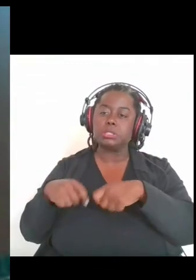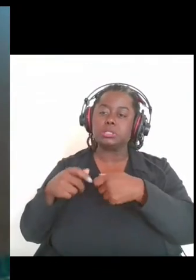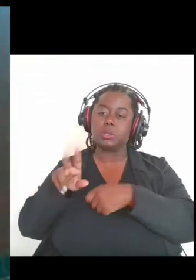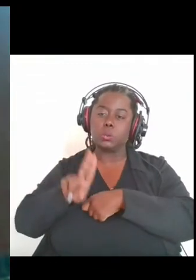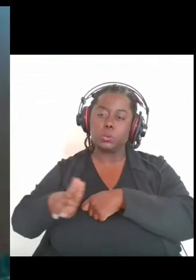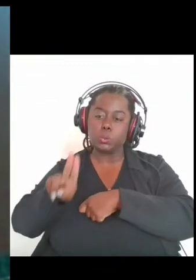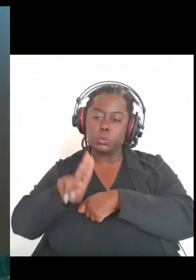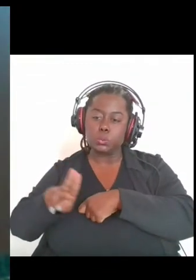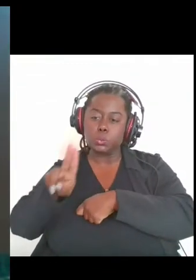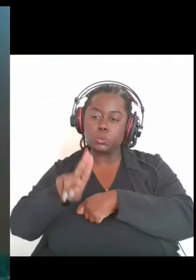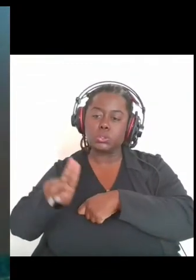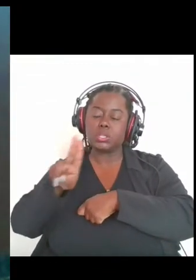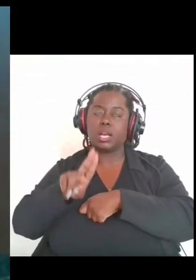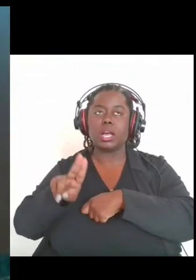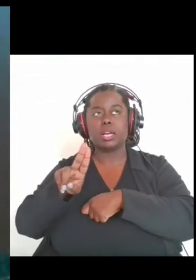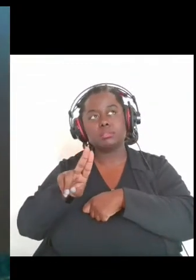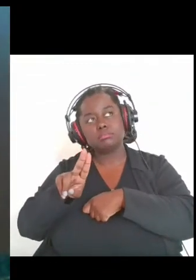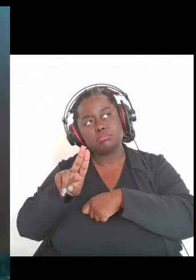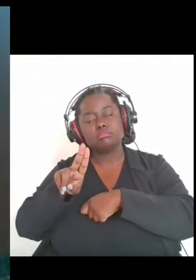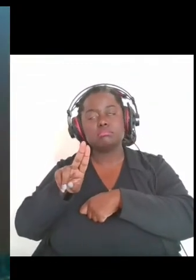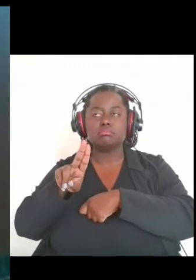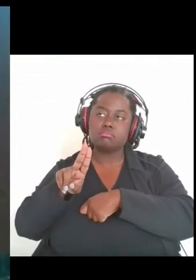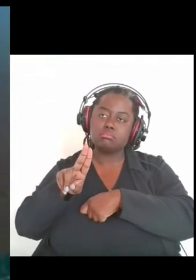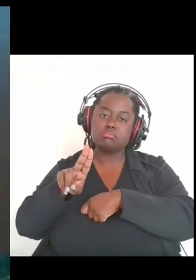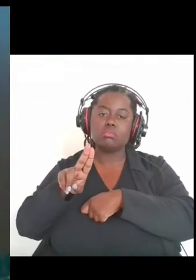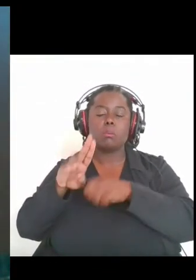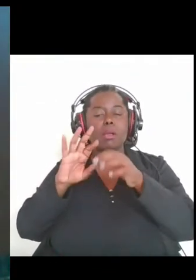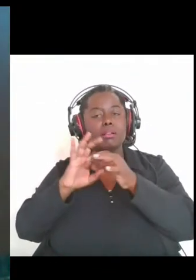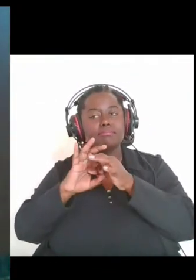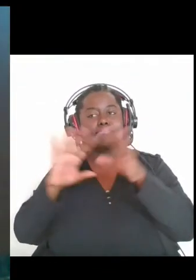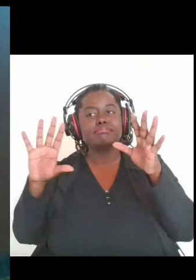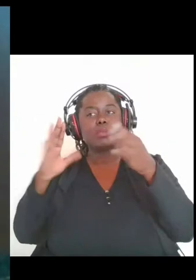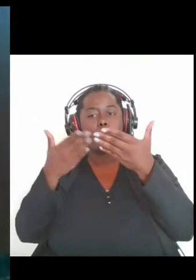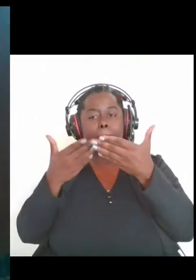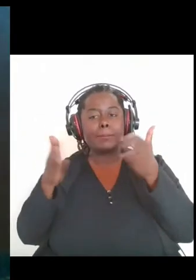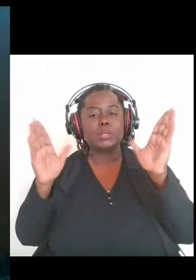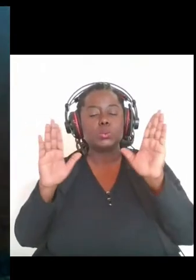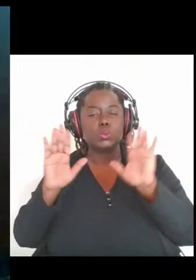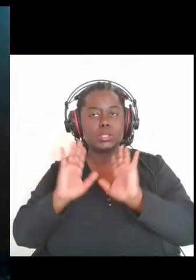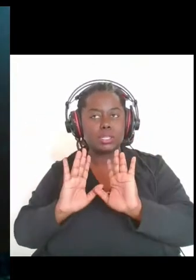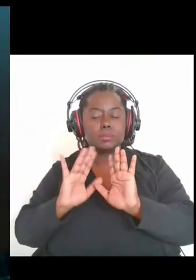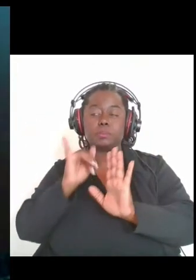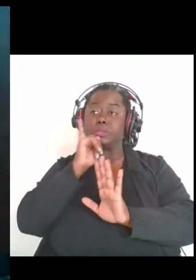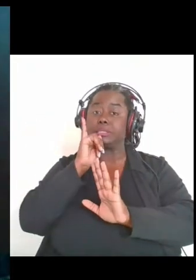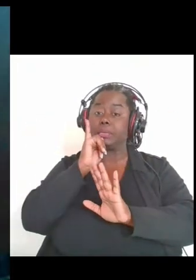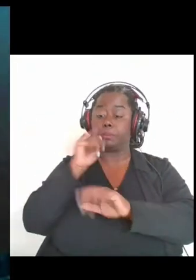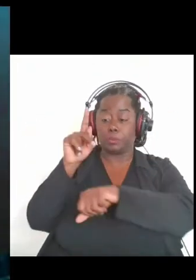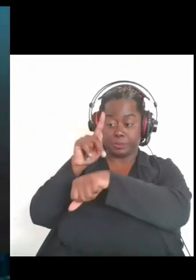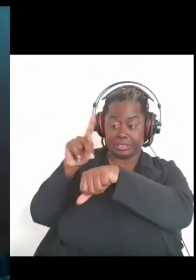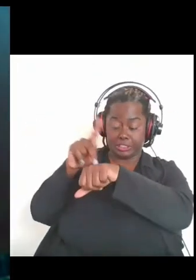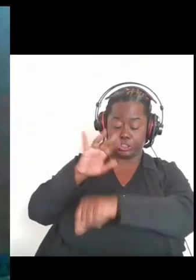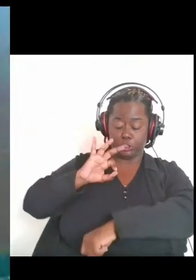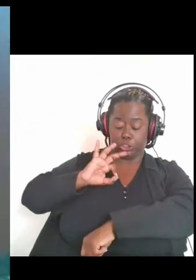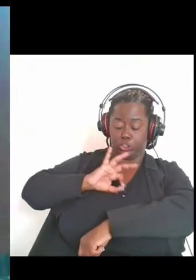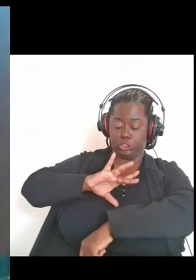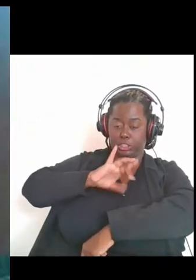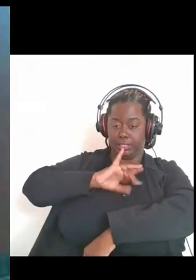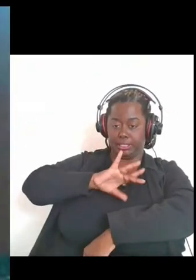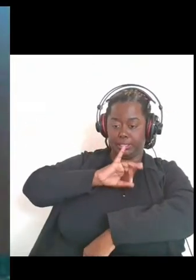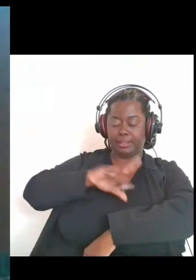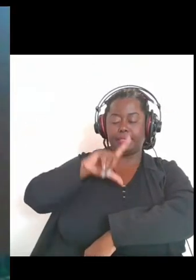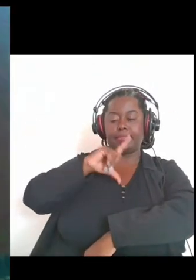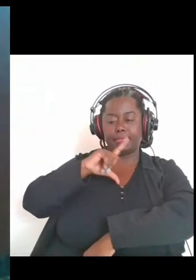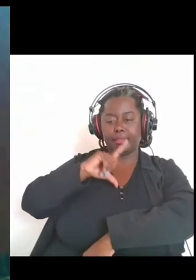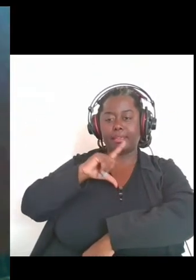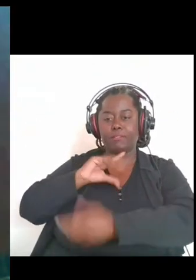allows us to politically use an opening that does not exist in other areas in